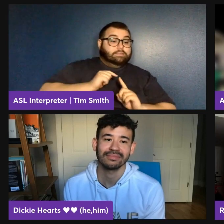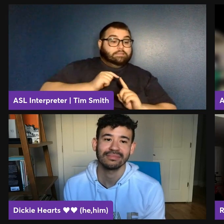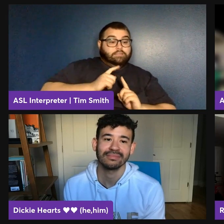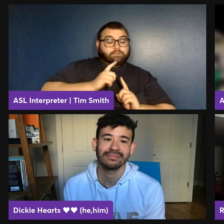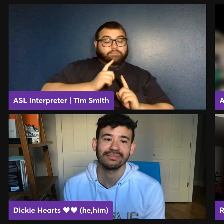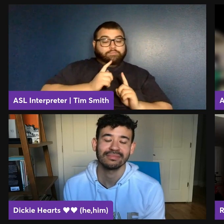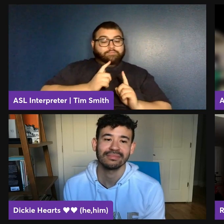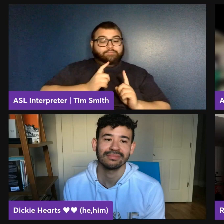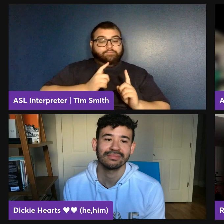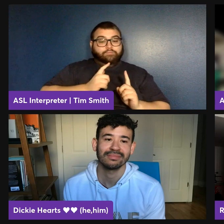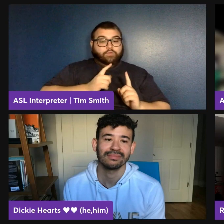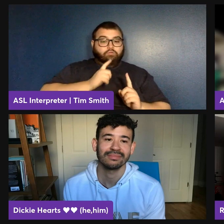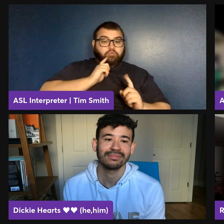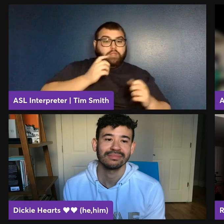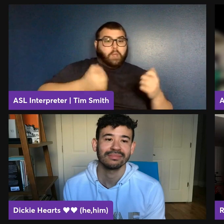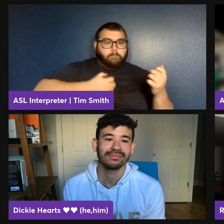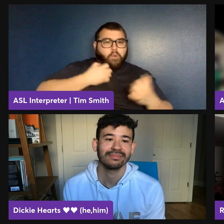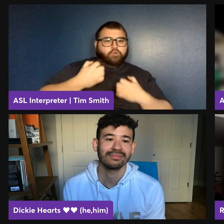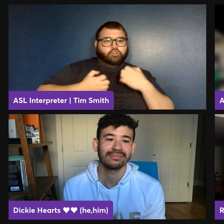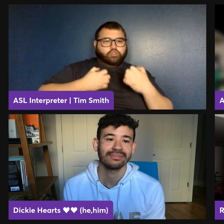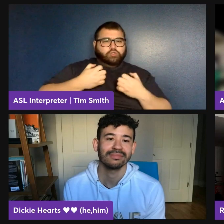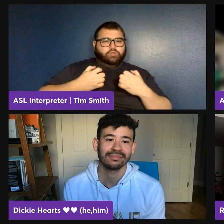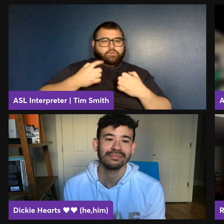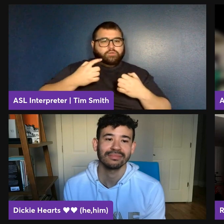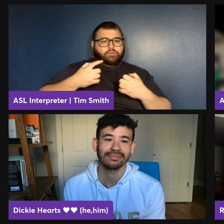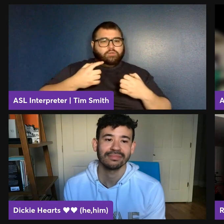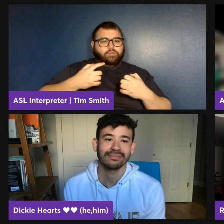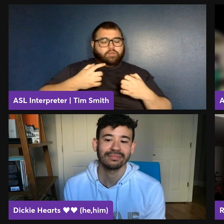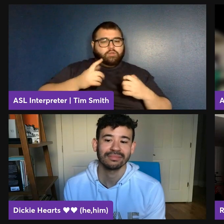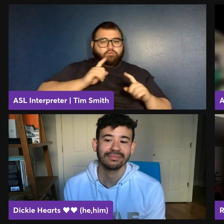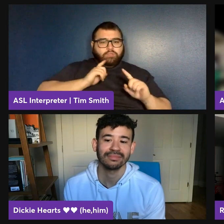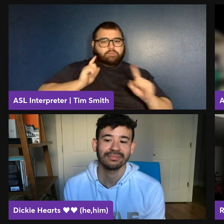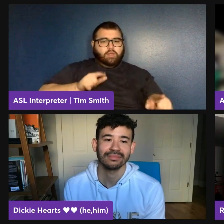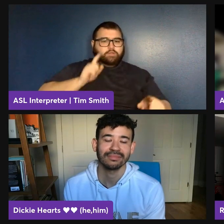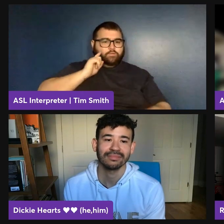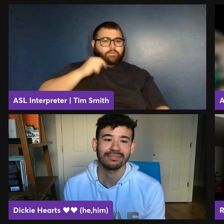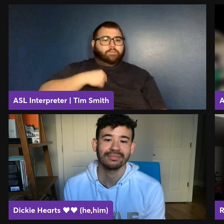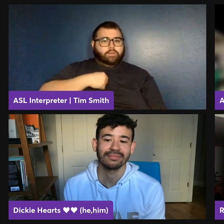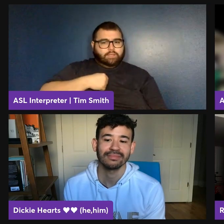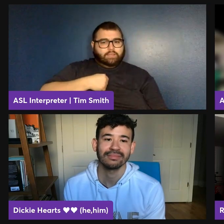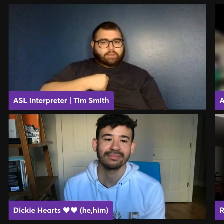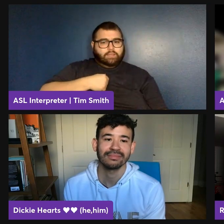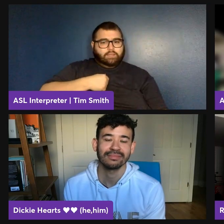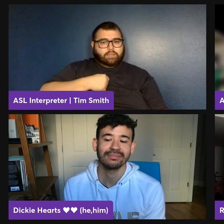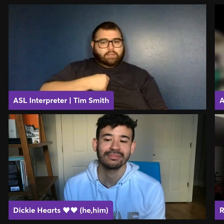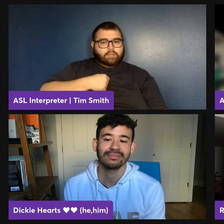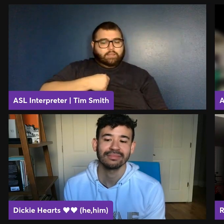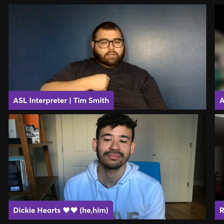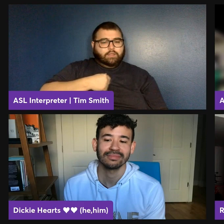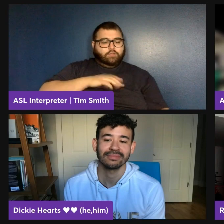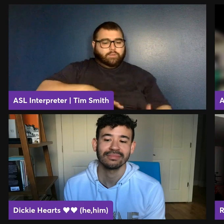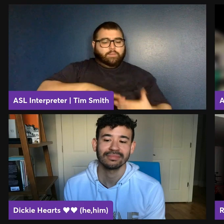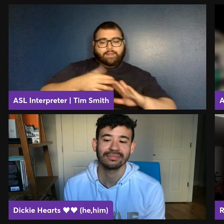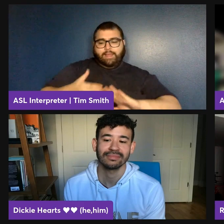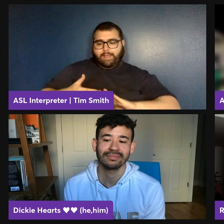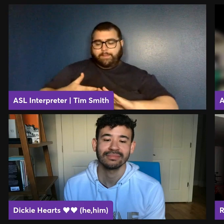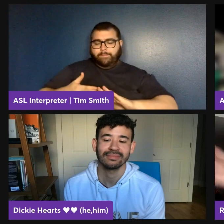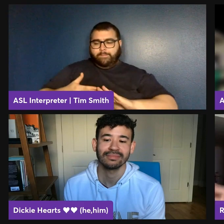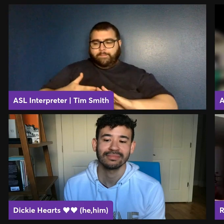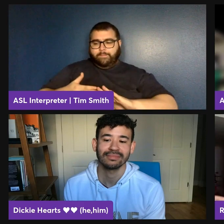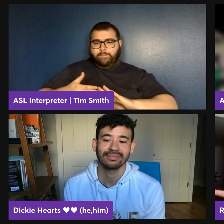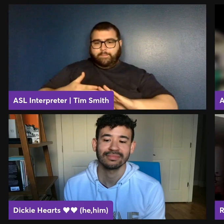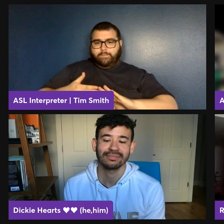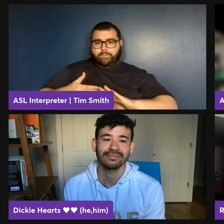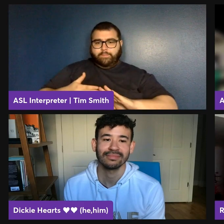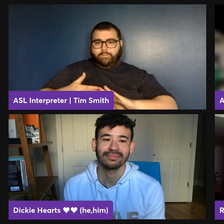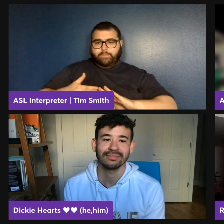really like emotional, visceral thing for me in seeing Celia Keenan-Bolger do it, to suddenly seeing